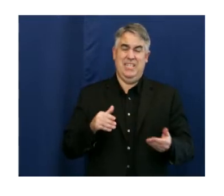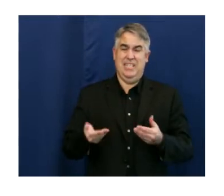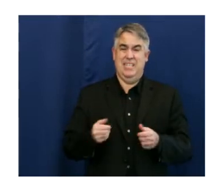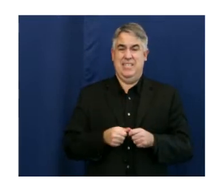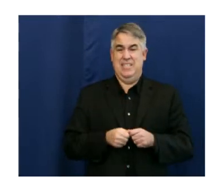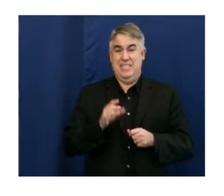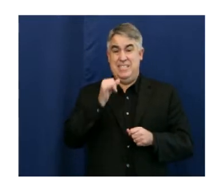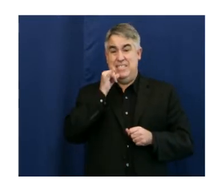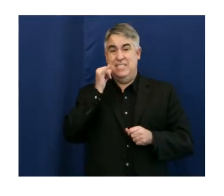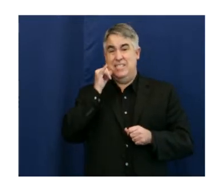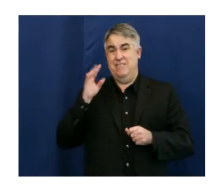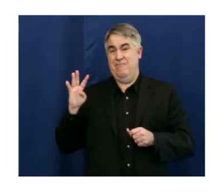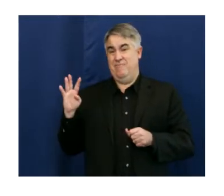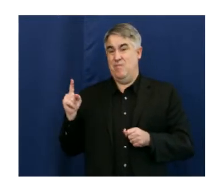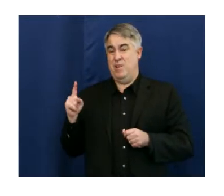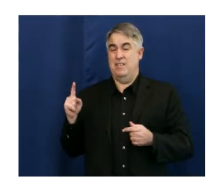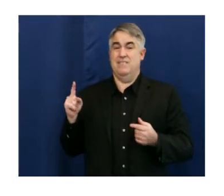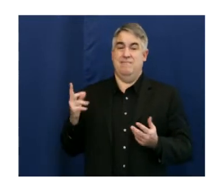us to